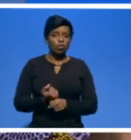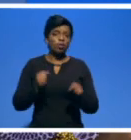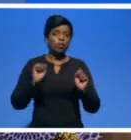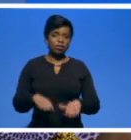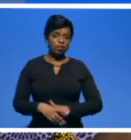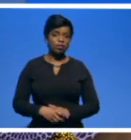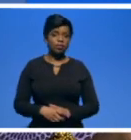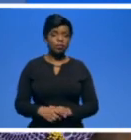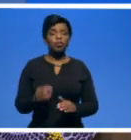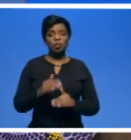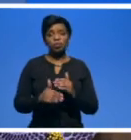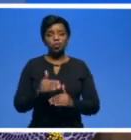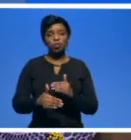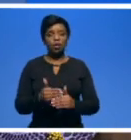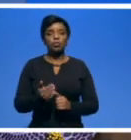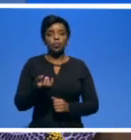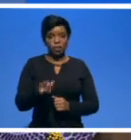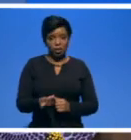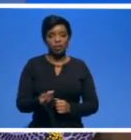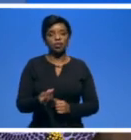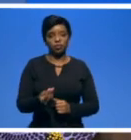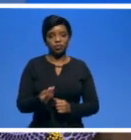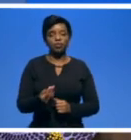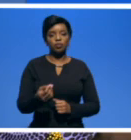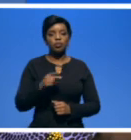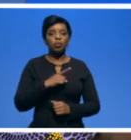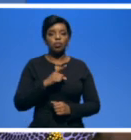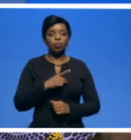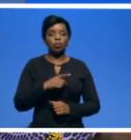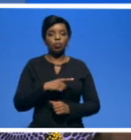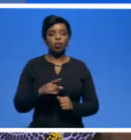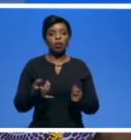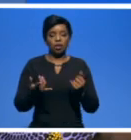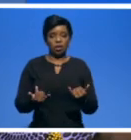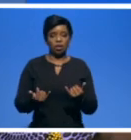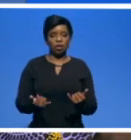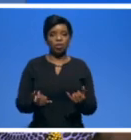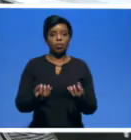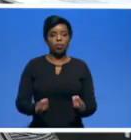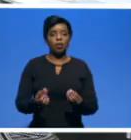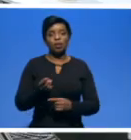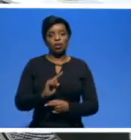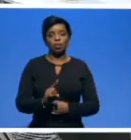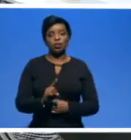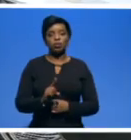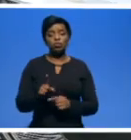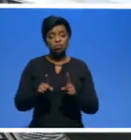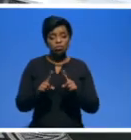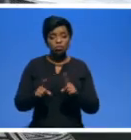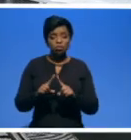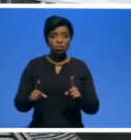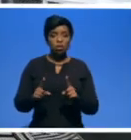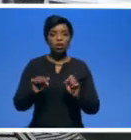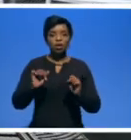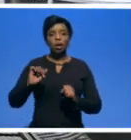There is progress in the sense that Honaje Renali Dihuebo, so ilung rikita basadi.